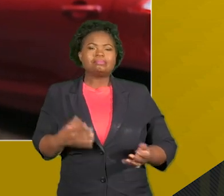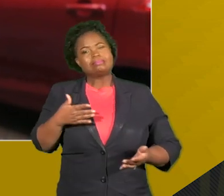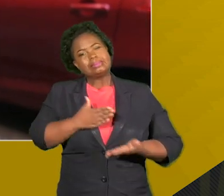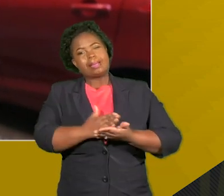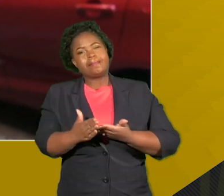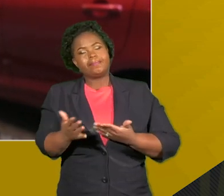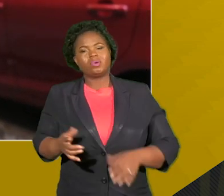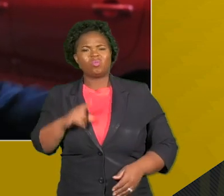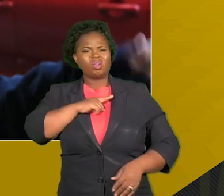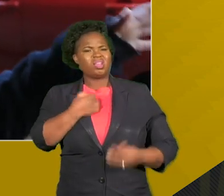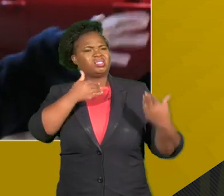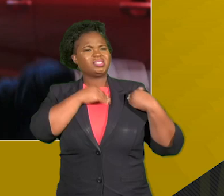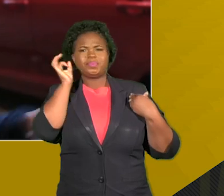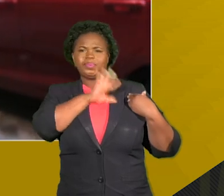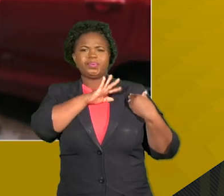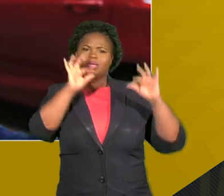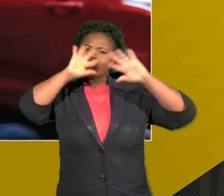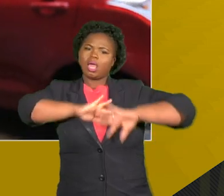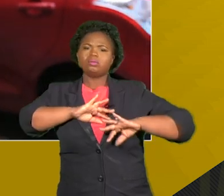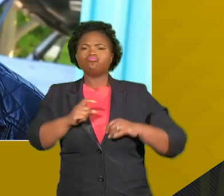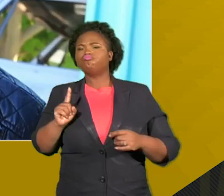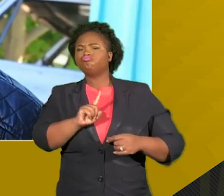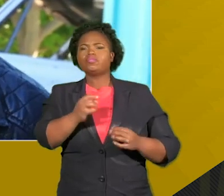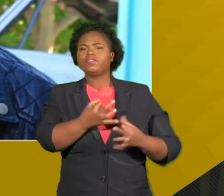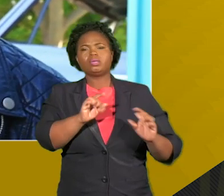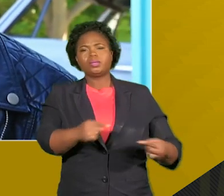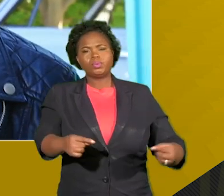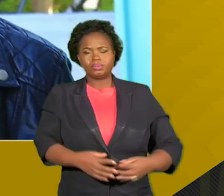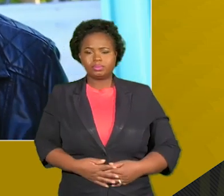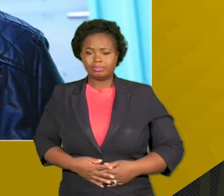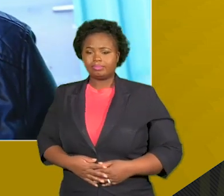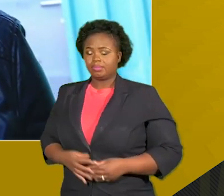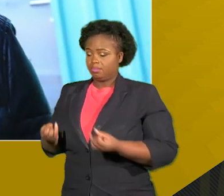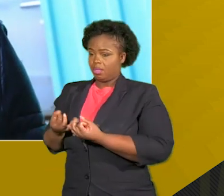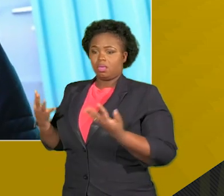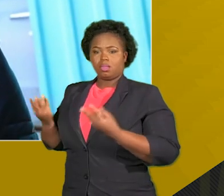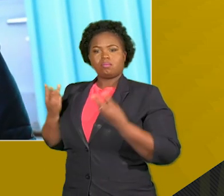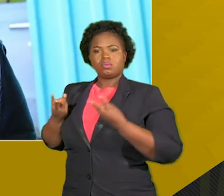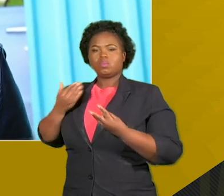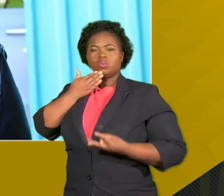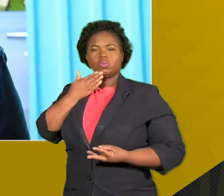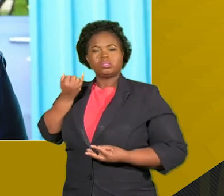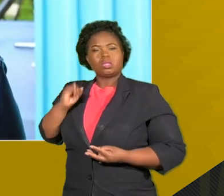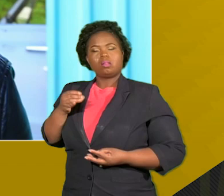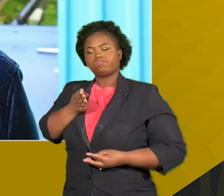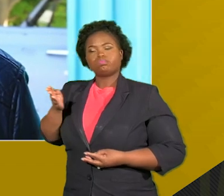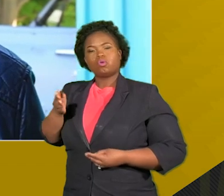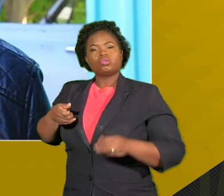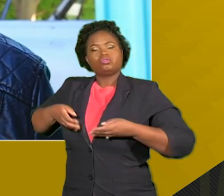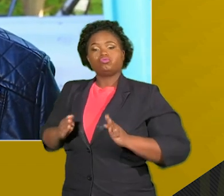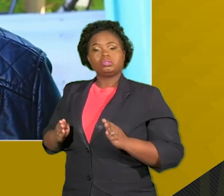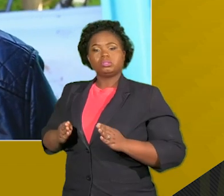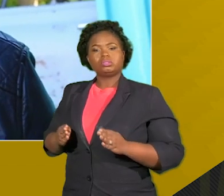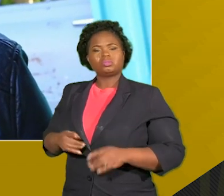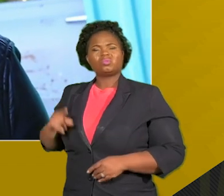sometimes it's not safe to, like, go out at night freely. I think, you know, there's a lot of people that are still on the street. I mean, in this day